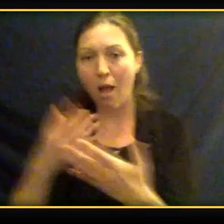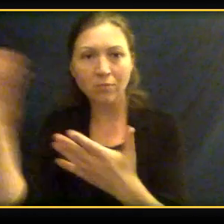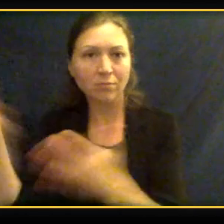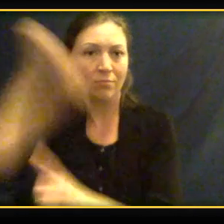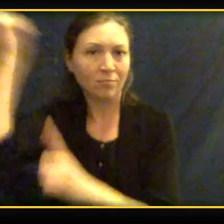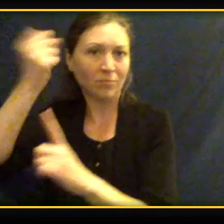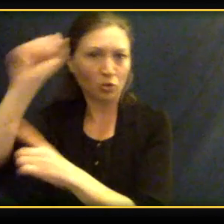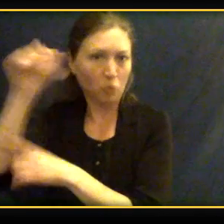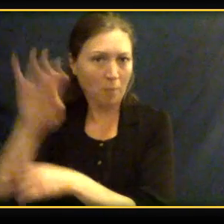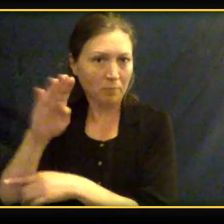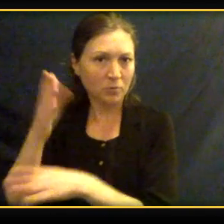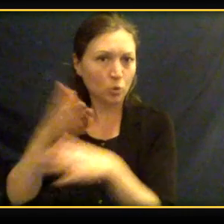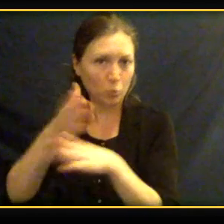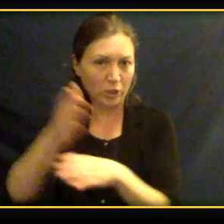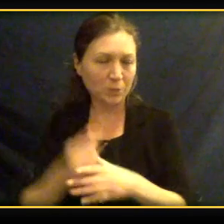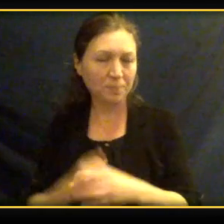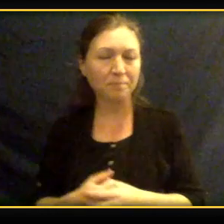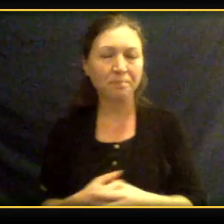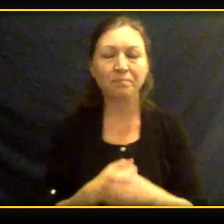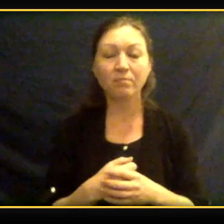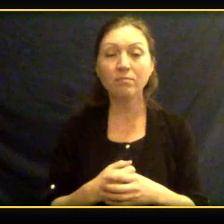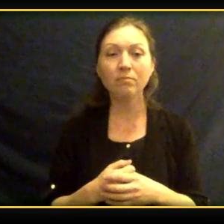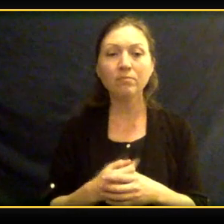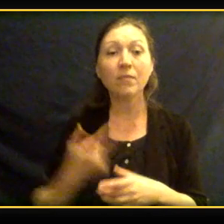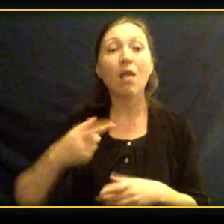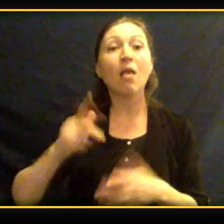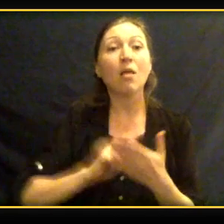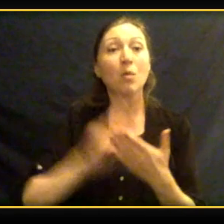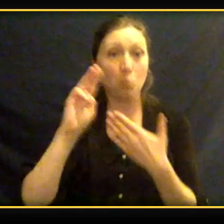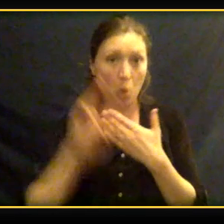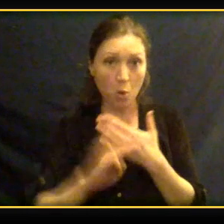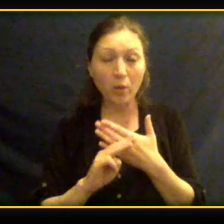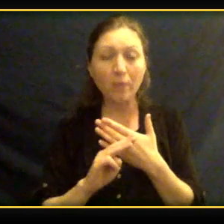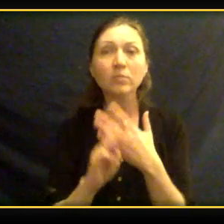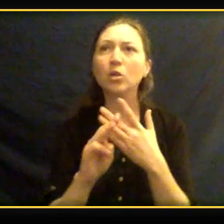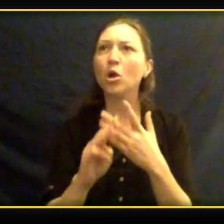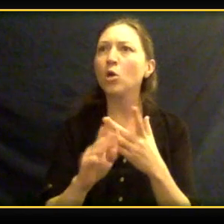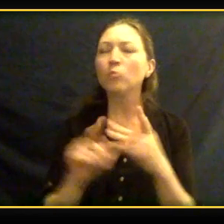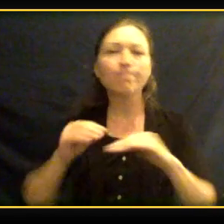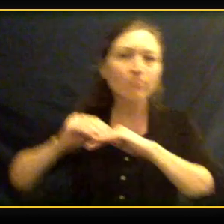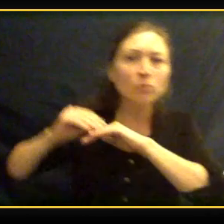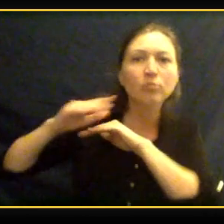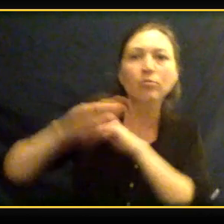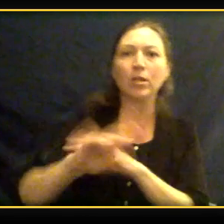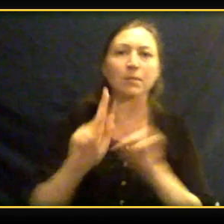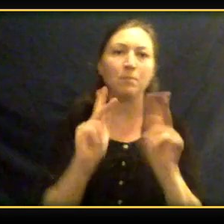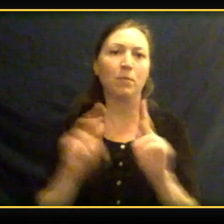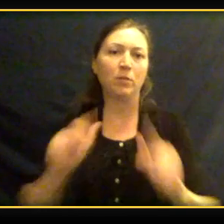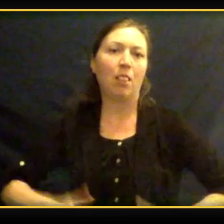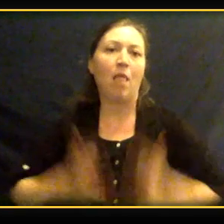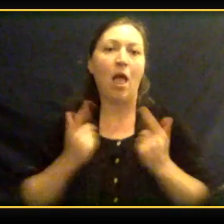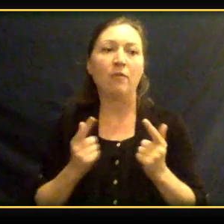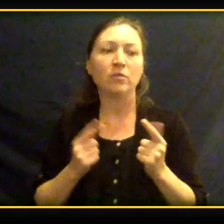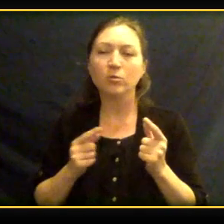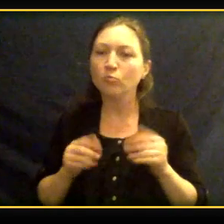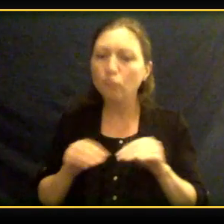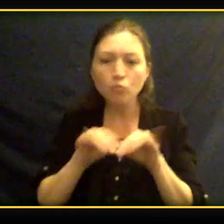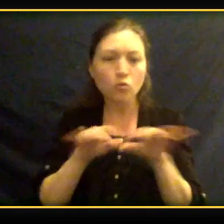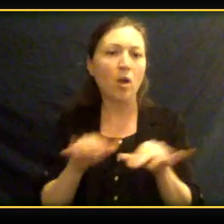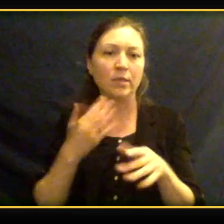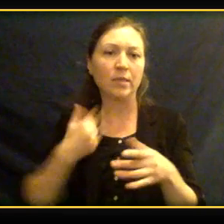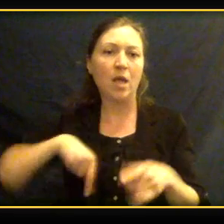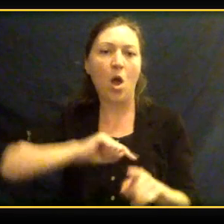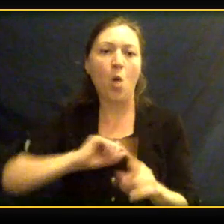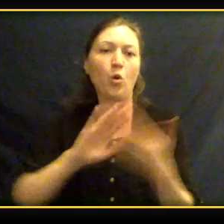innovative programs are transforming the lives of people with disabilities in our whole community. Final thought, it's